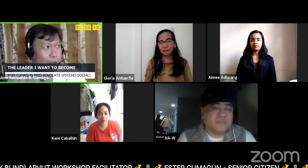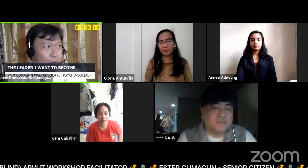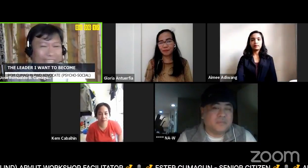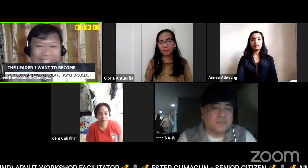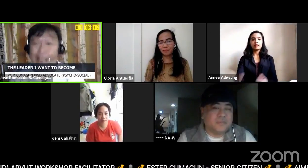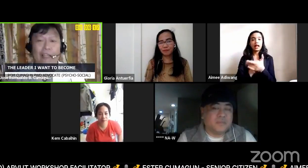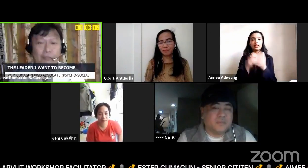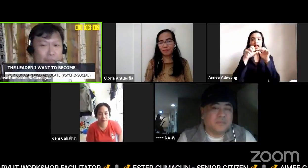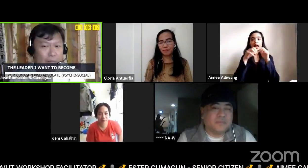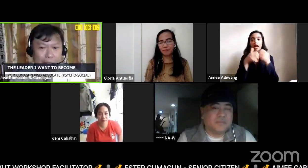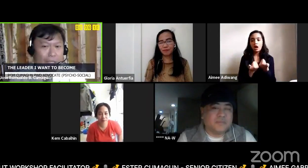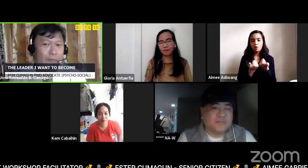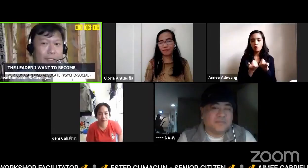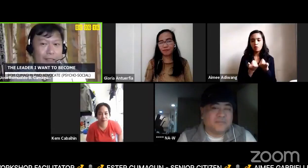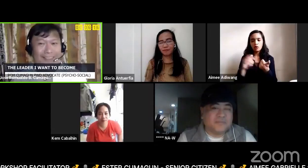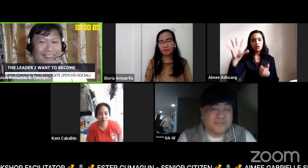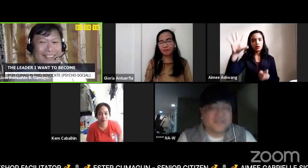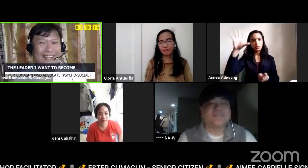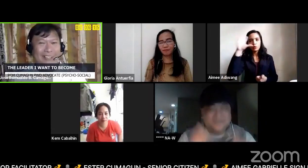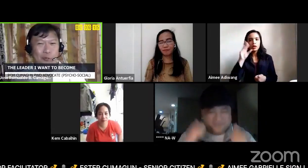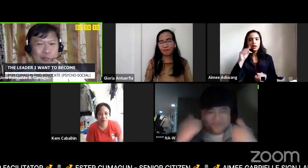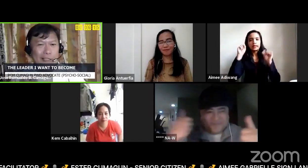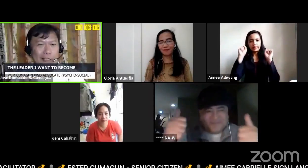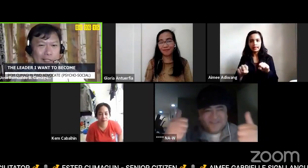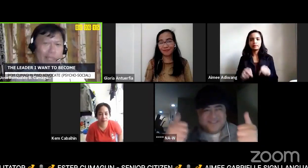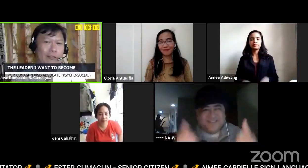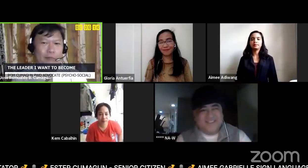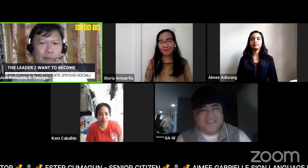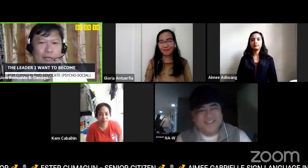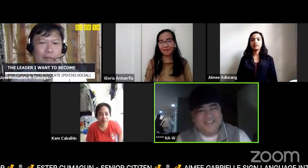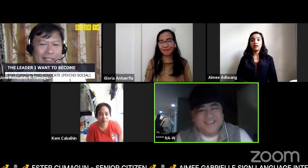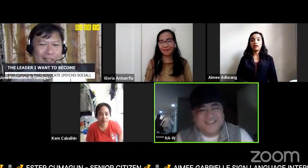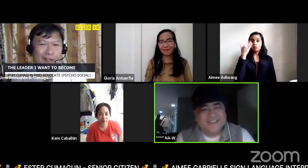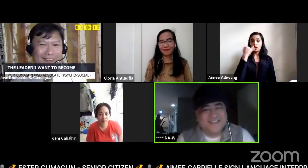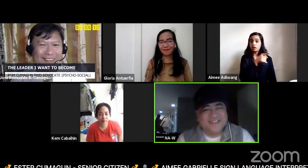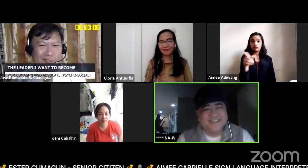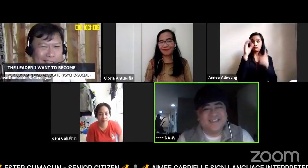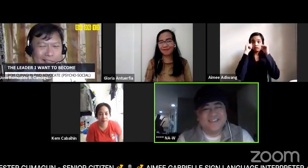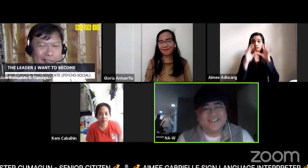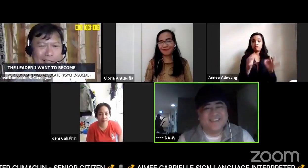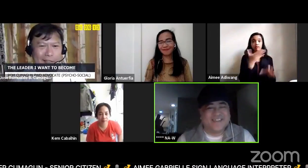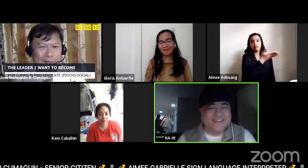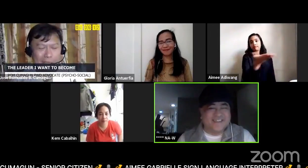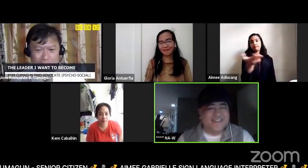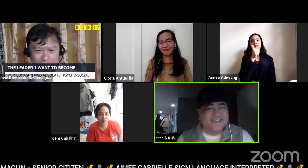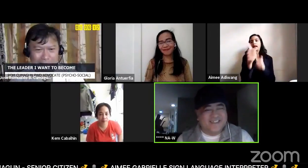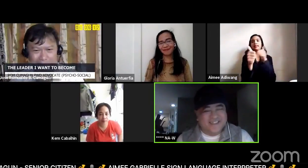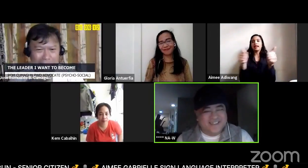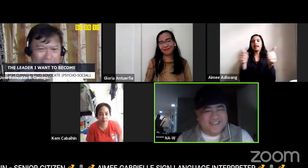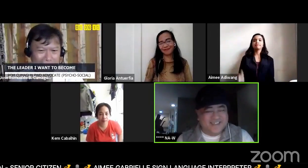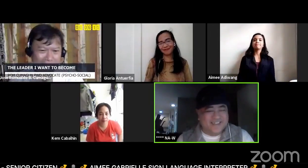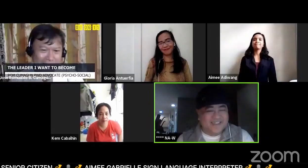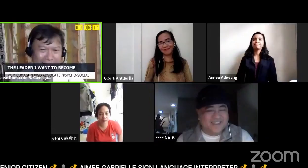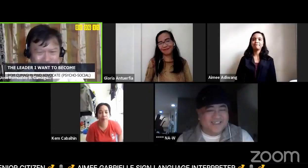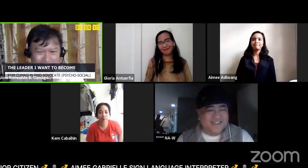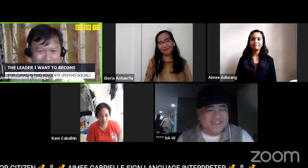is how unique everybody can be. Should they decide to become a leader? Should they decide to?